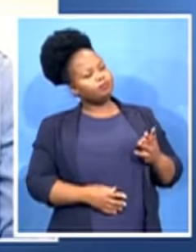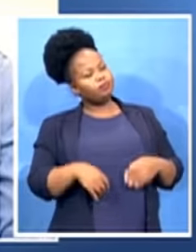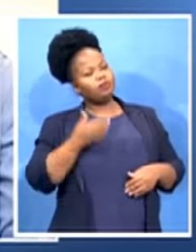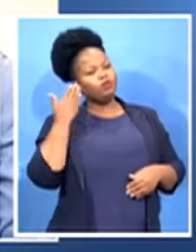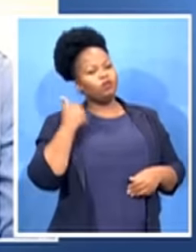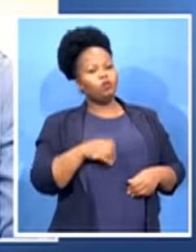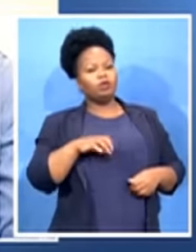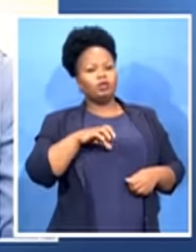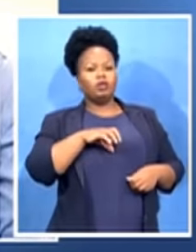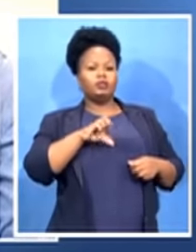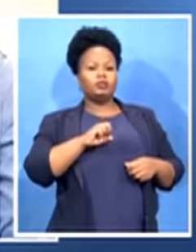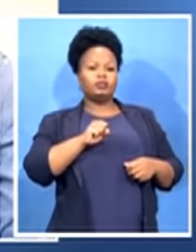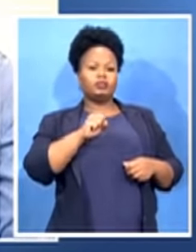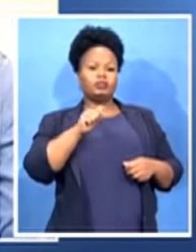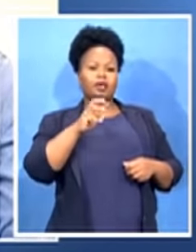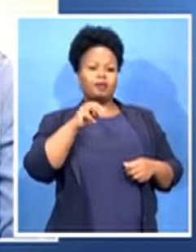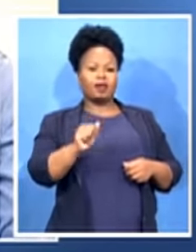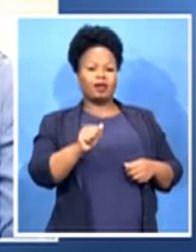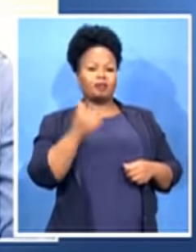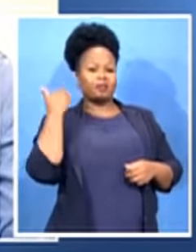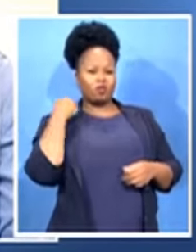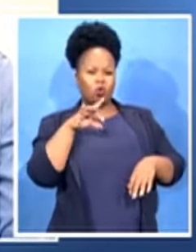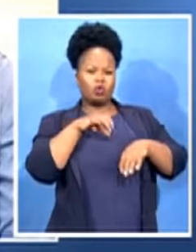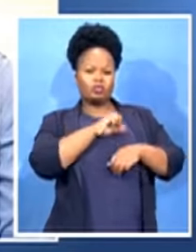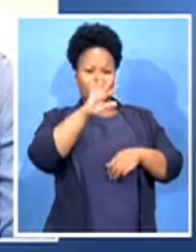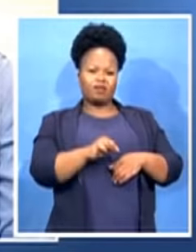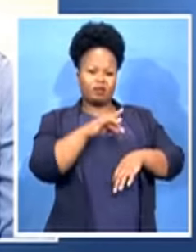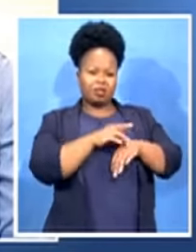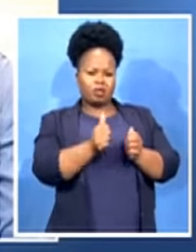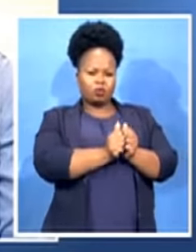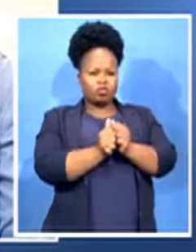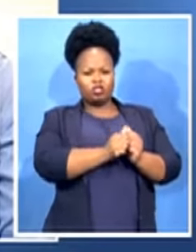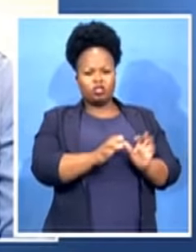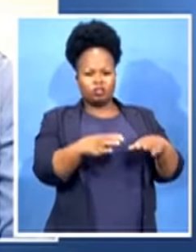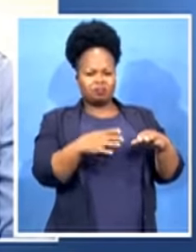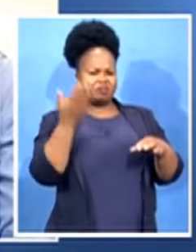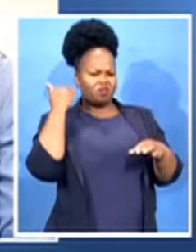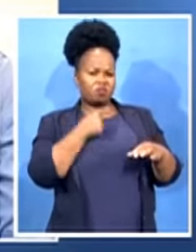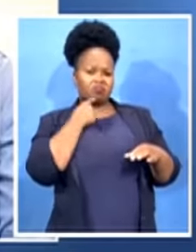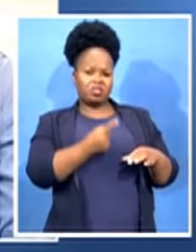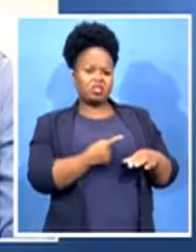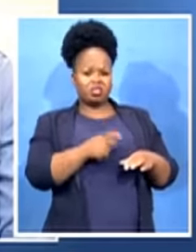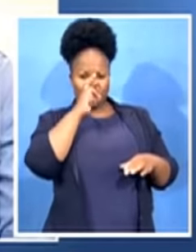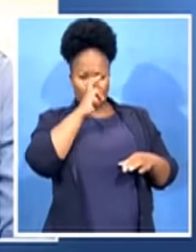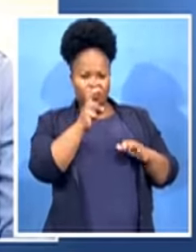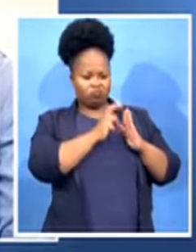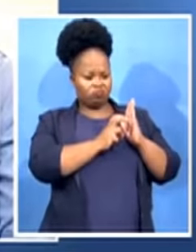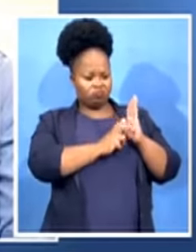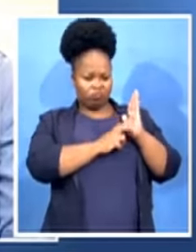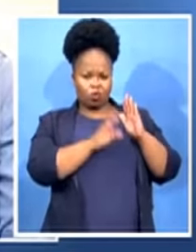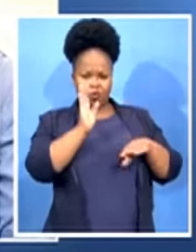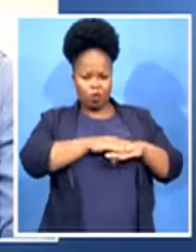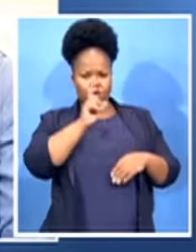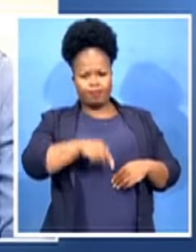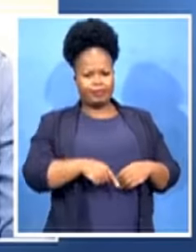one of the submissions that they've made is an argument that there should be stricter regulations being put in place, and the suggestion is that let's